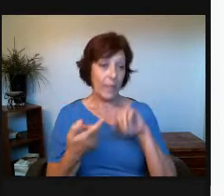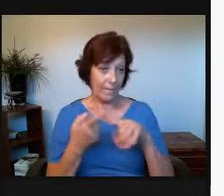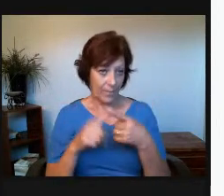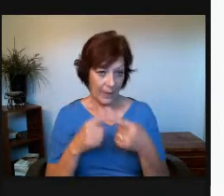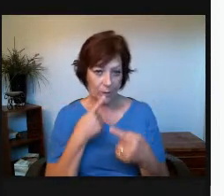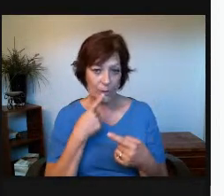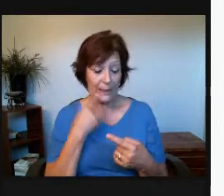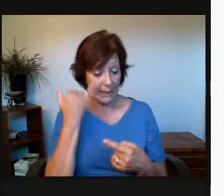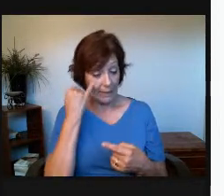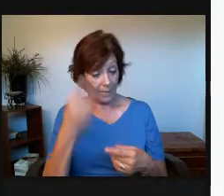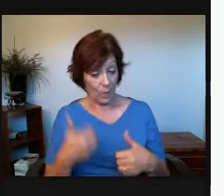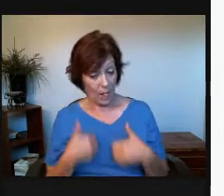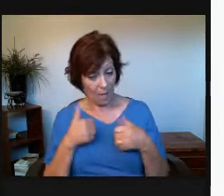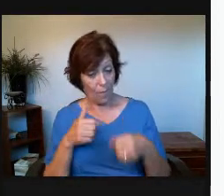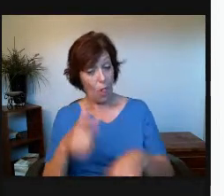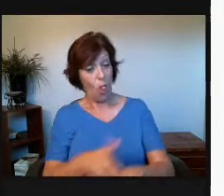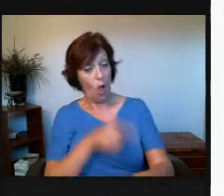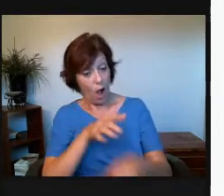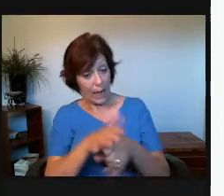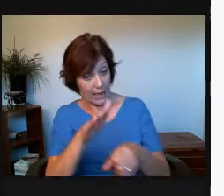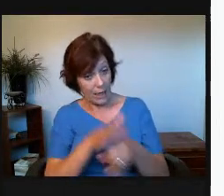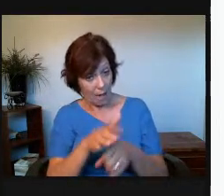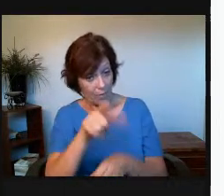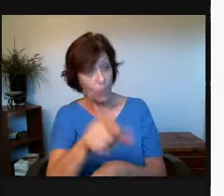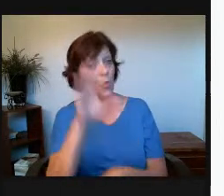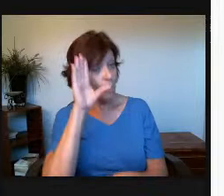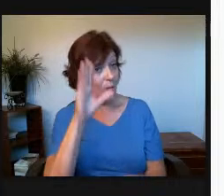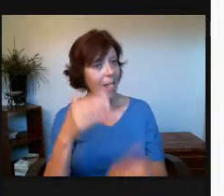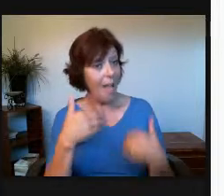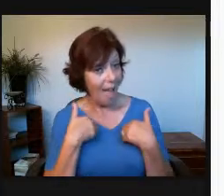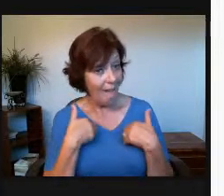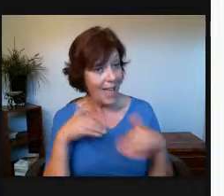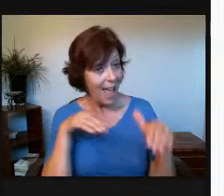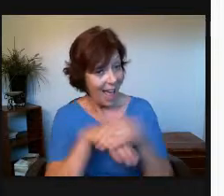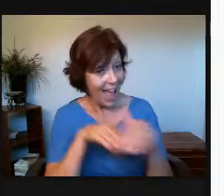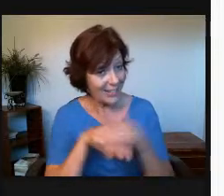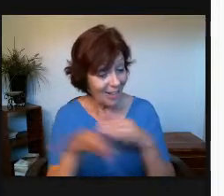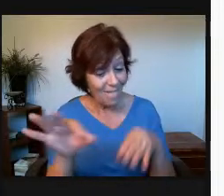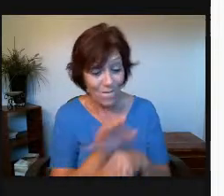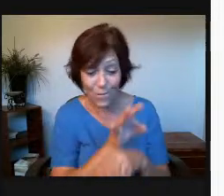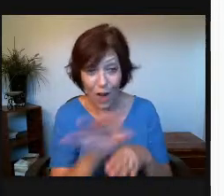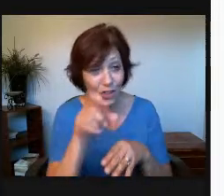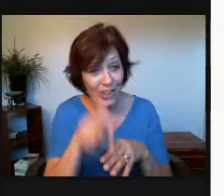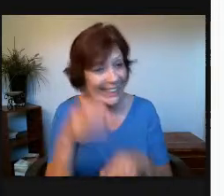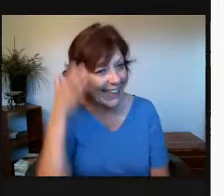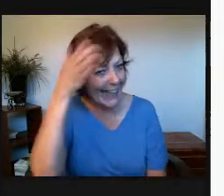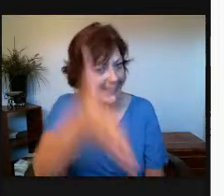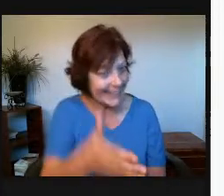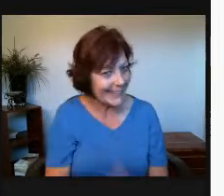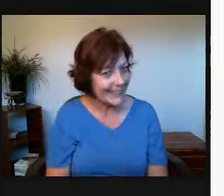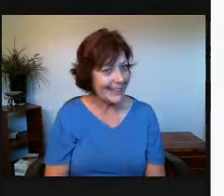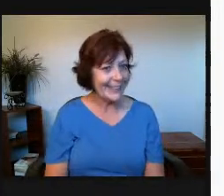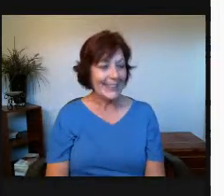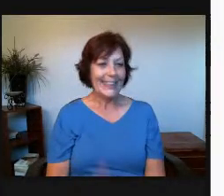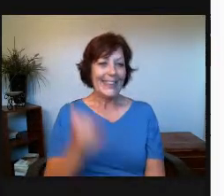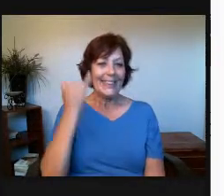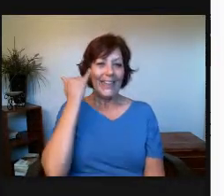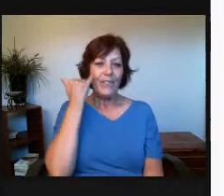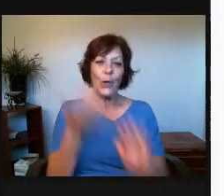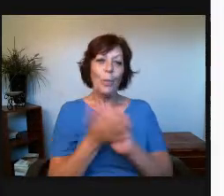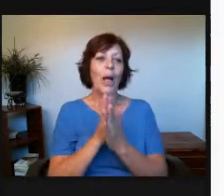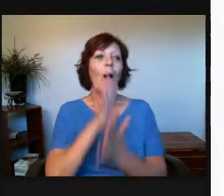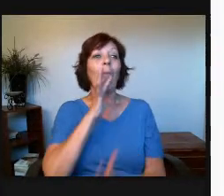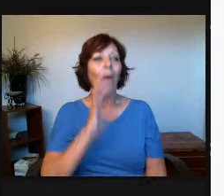long enough, you will have an access and functional need someday if you have the privilege of growing